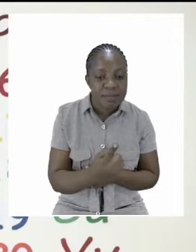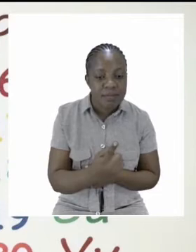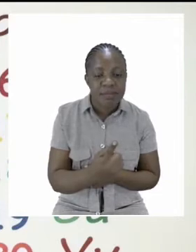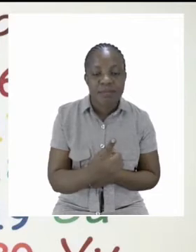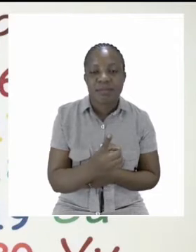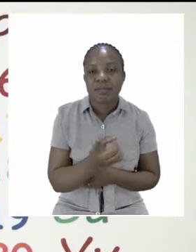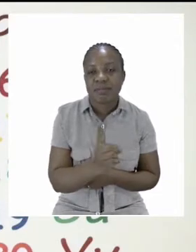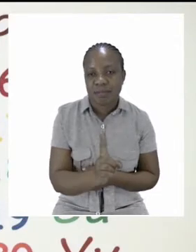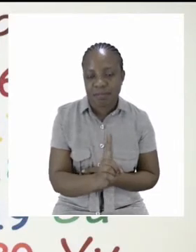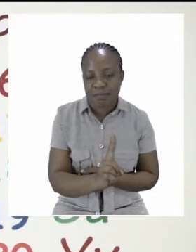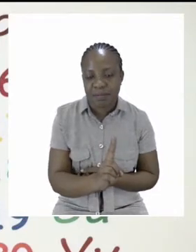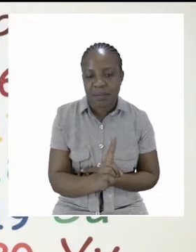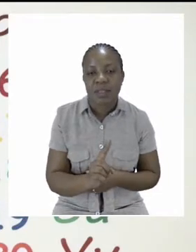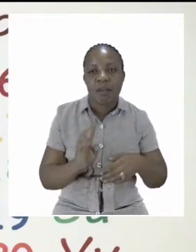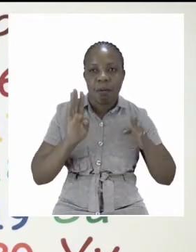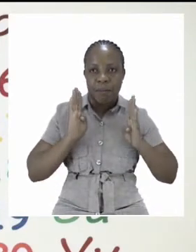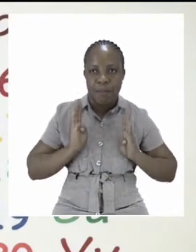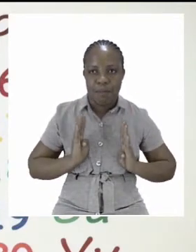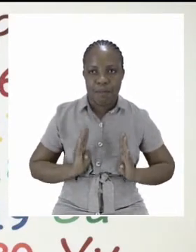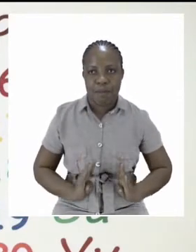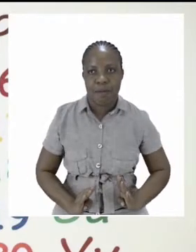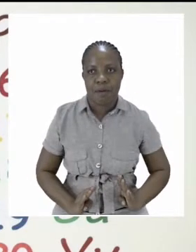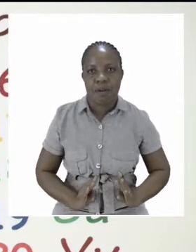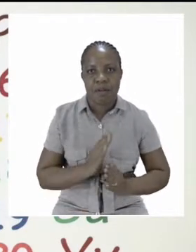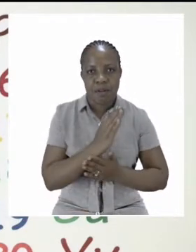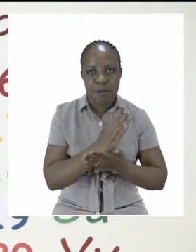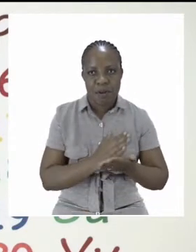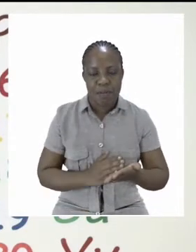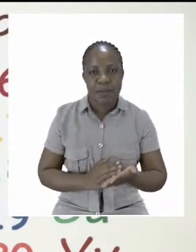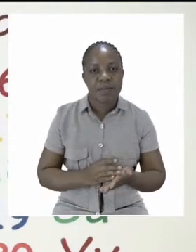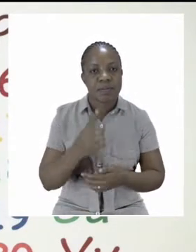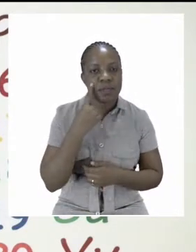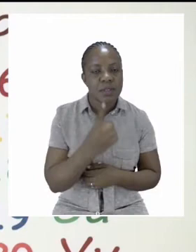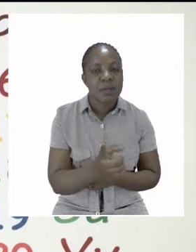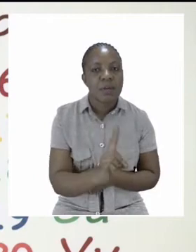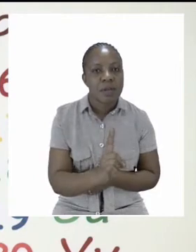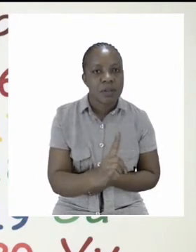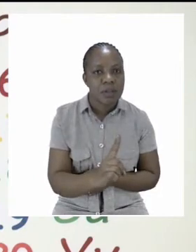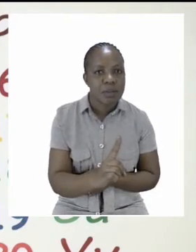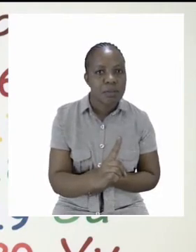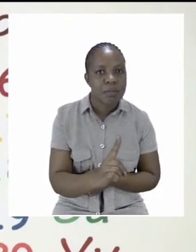What body part can you see? I can see the